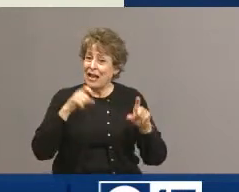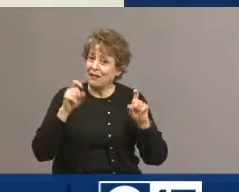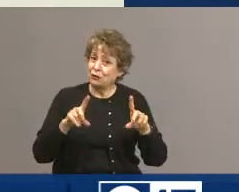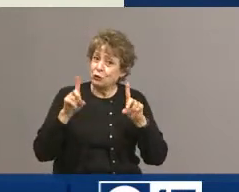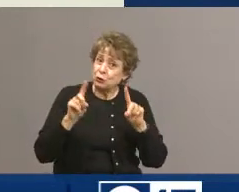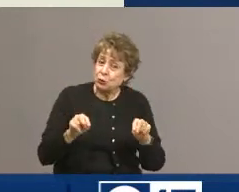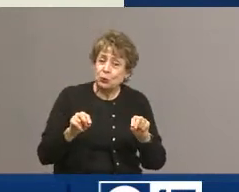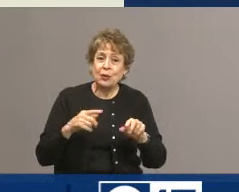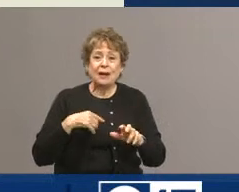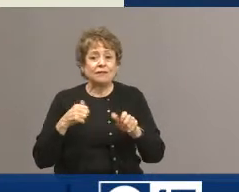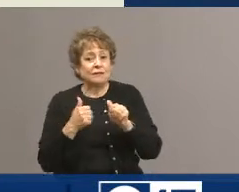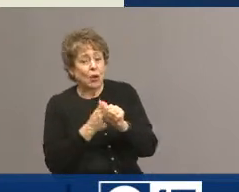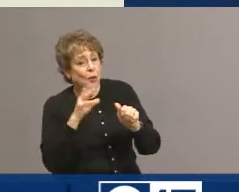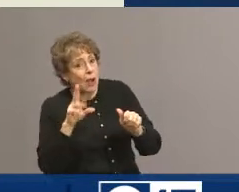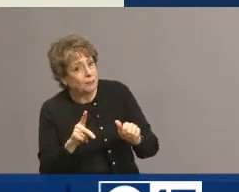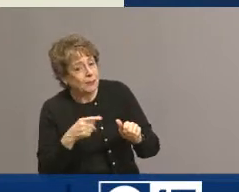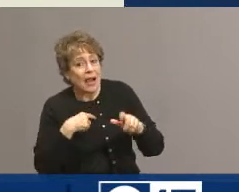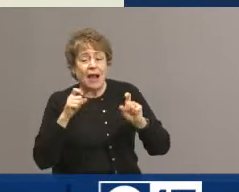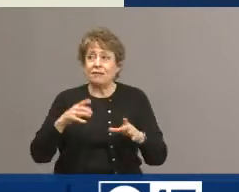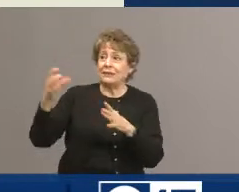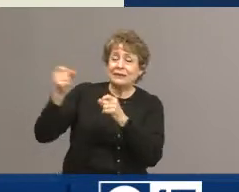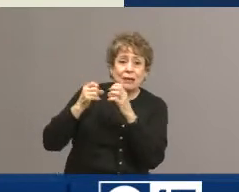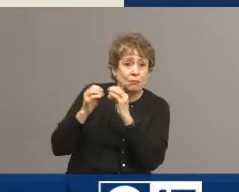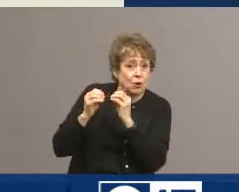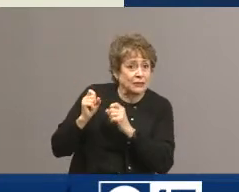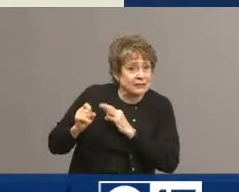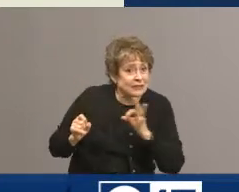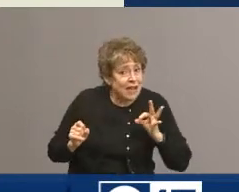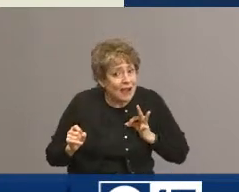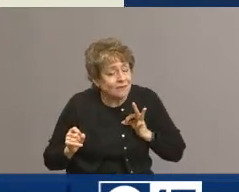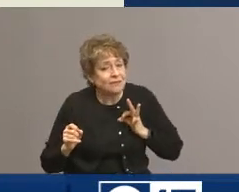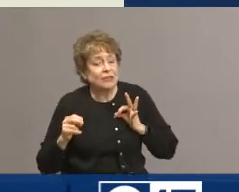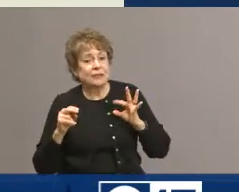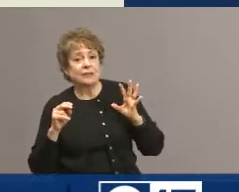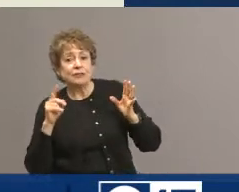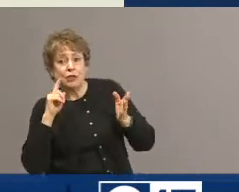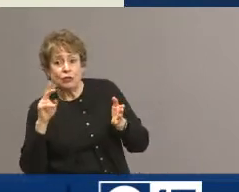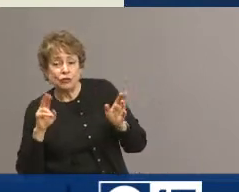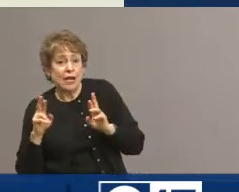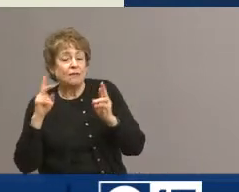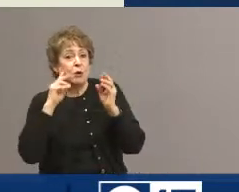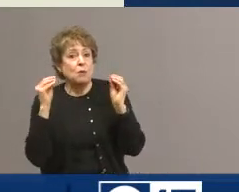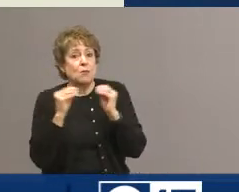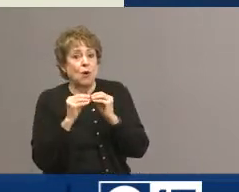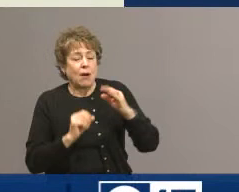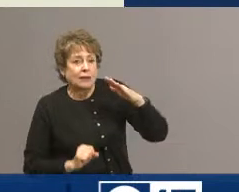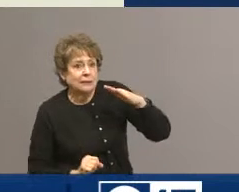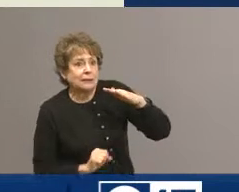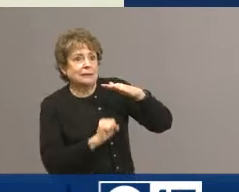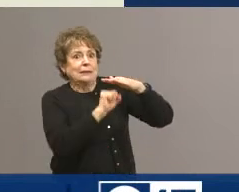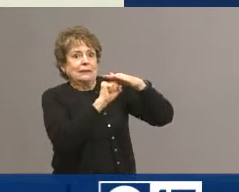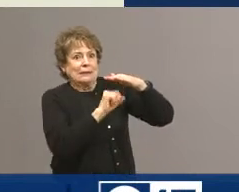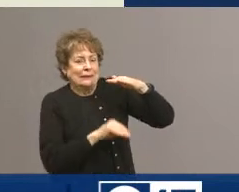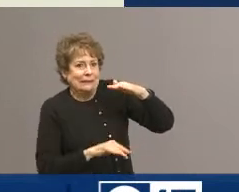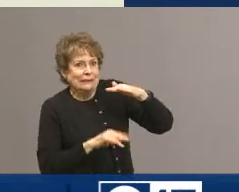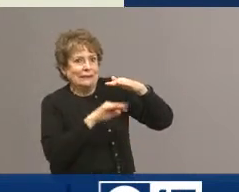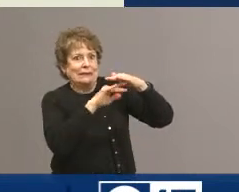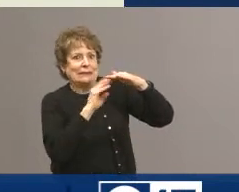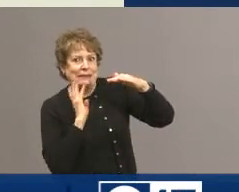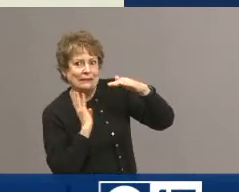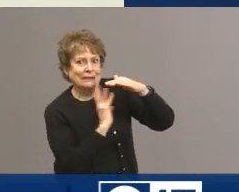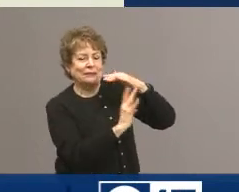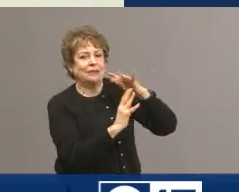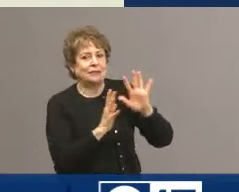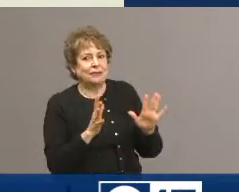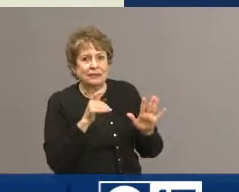the surge capacity that we have if necessary. It's not needed today, but we're anticipating that it will be there in